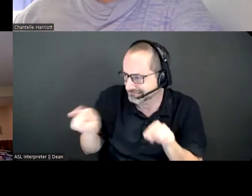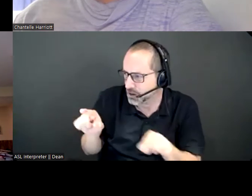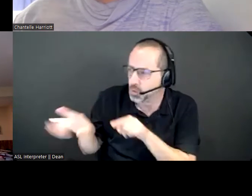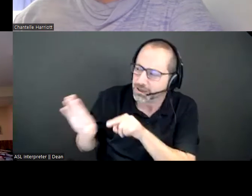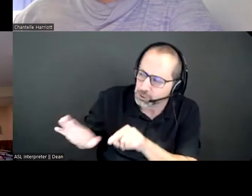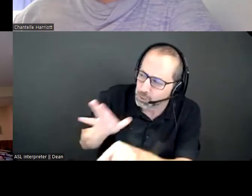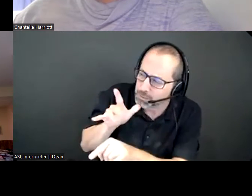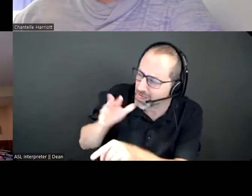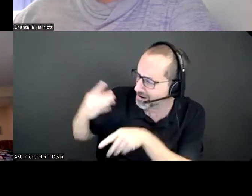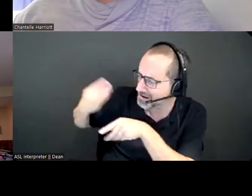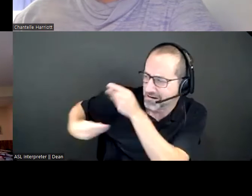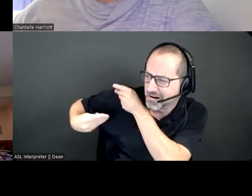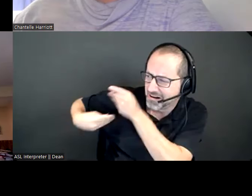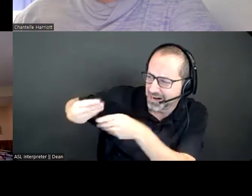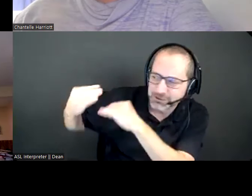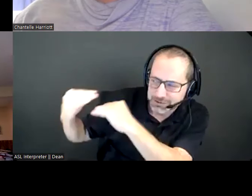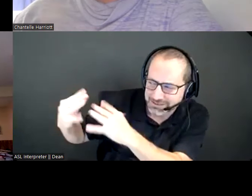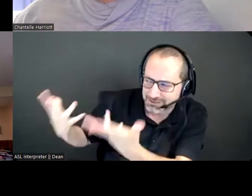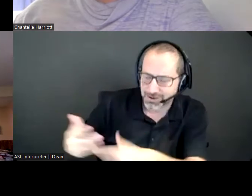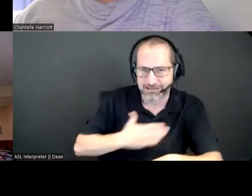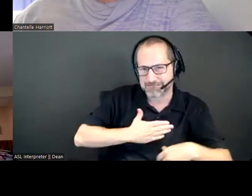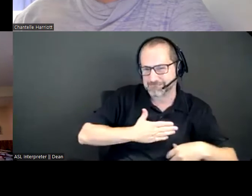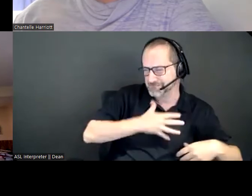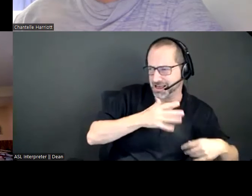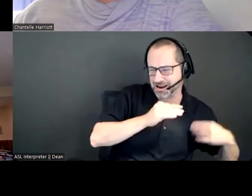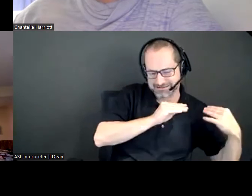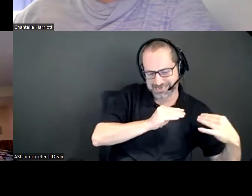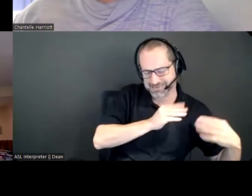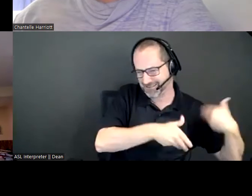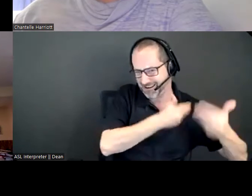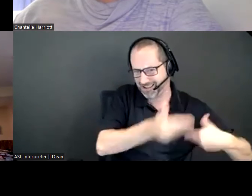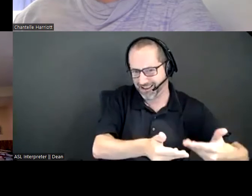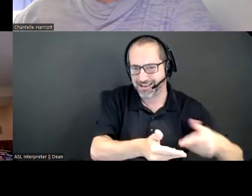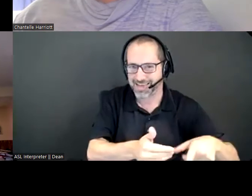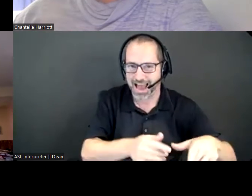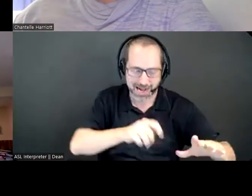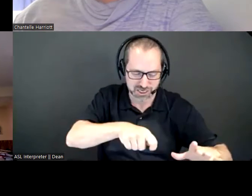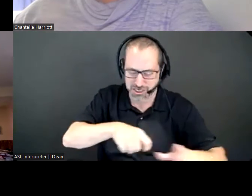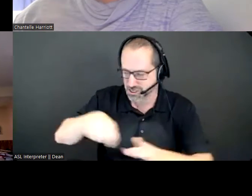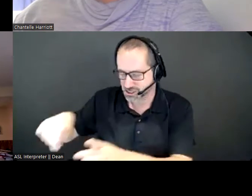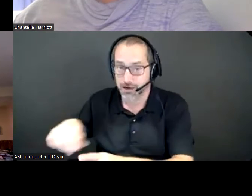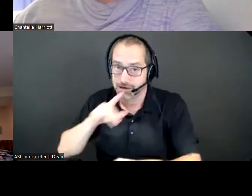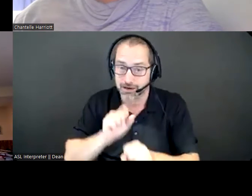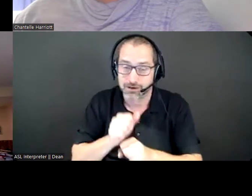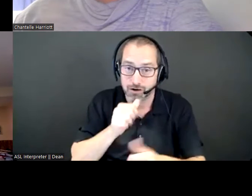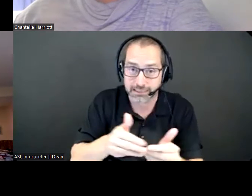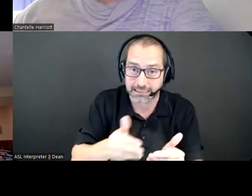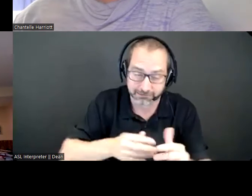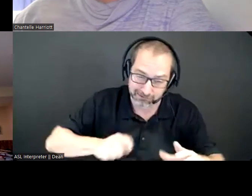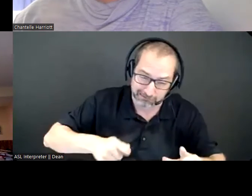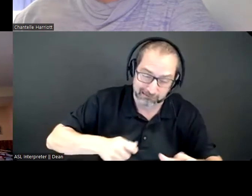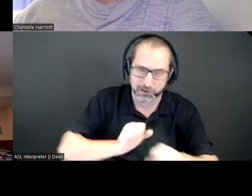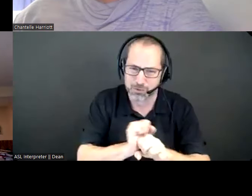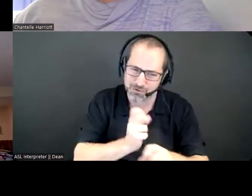mother, what she taught you on how to make these berries, because it's a very strenuous hard work